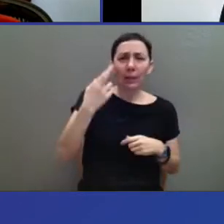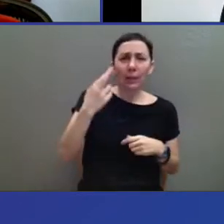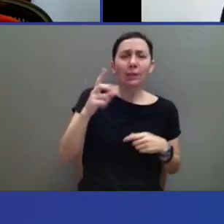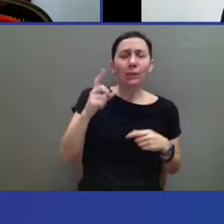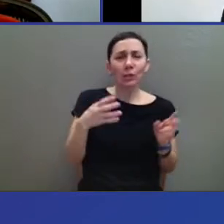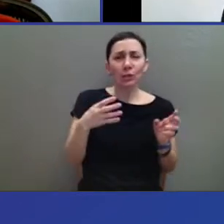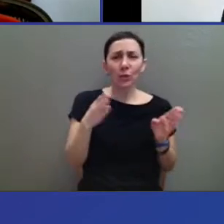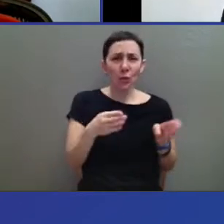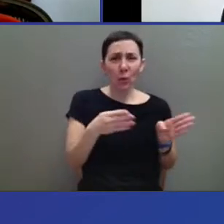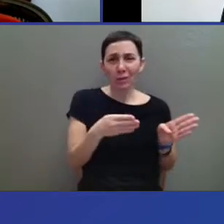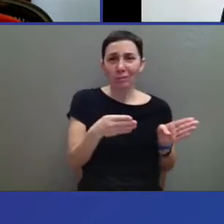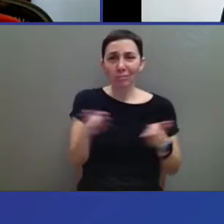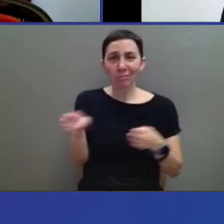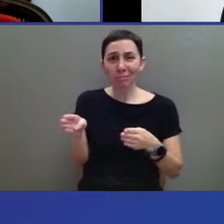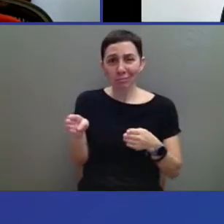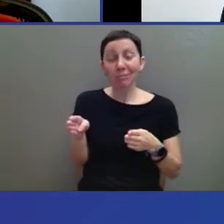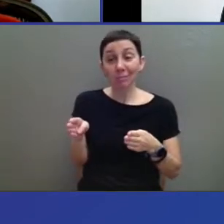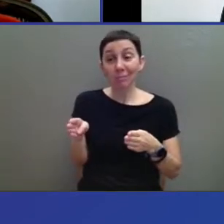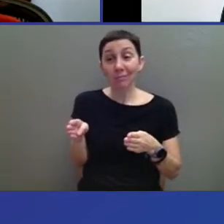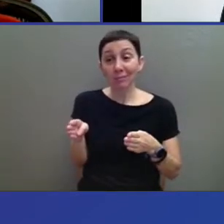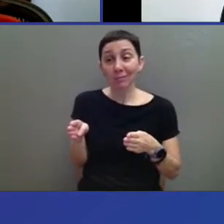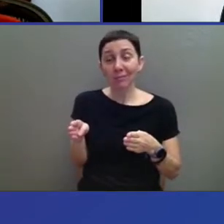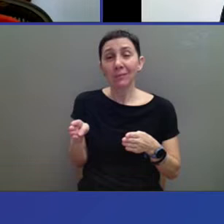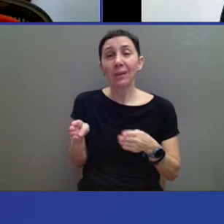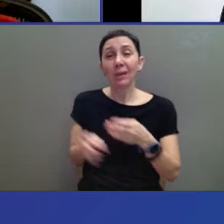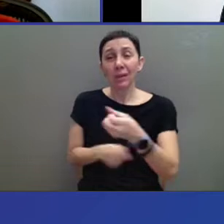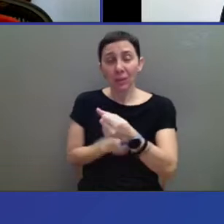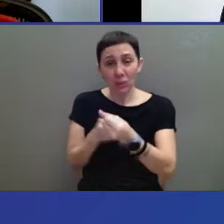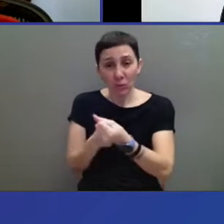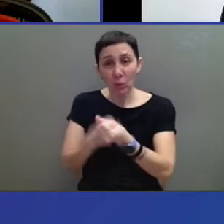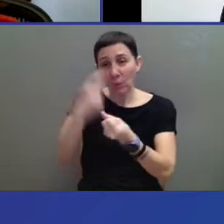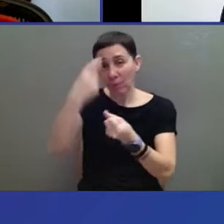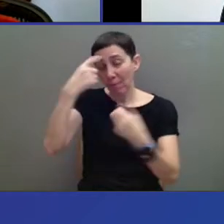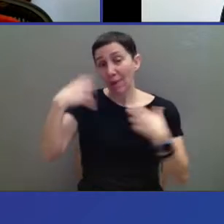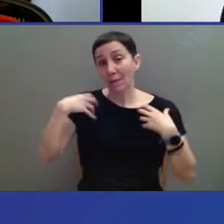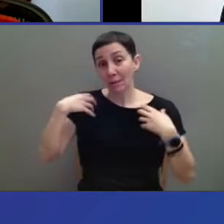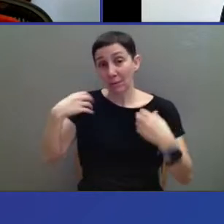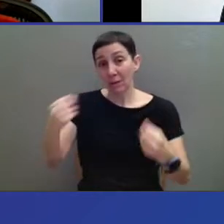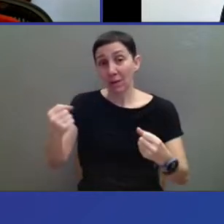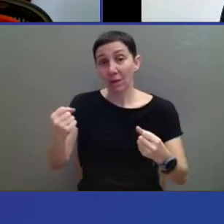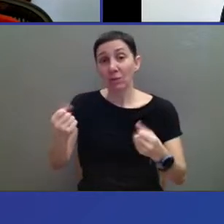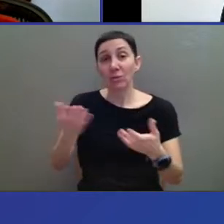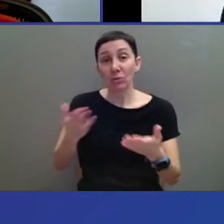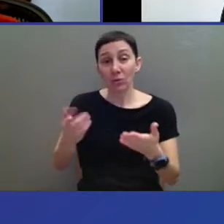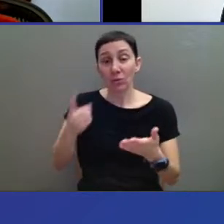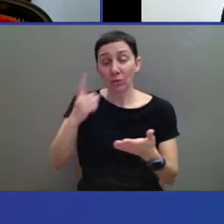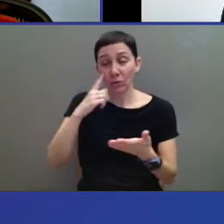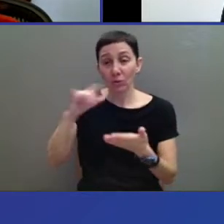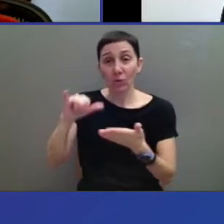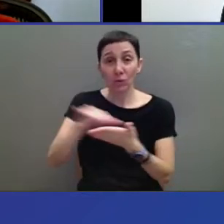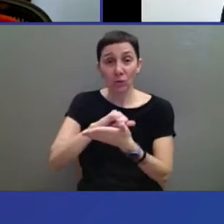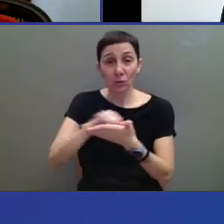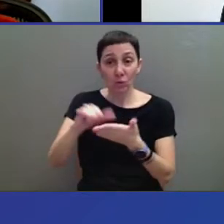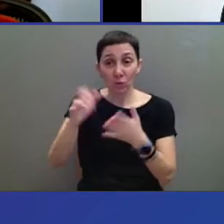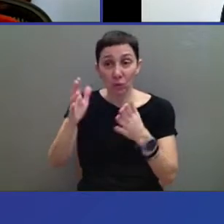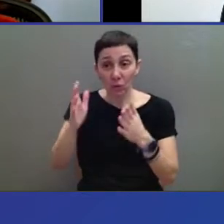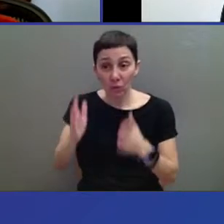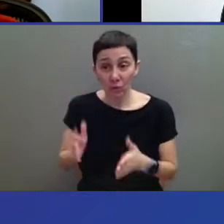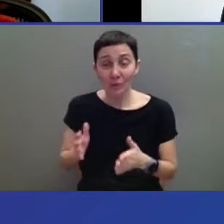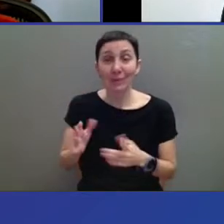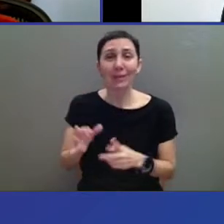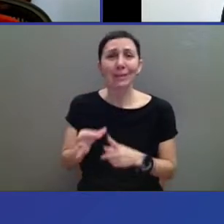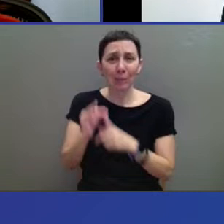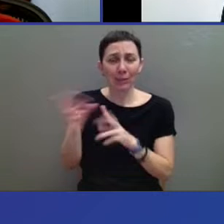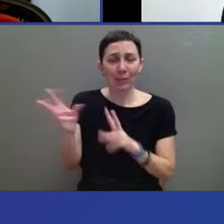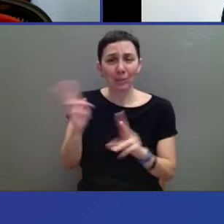pivot and that we needed to start supporting mental health services and grants for New Yorkers, particularly those from marginalized